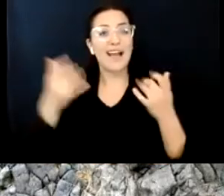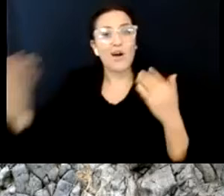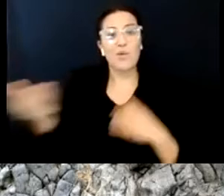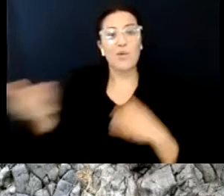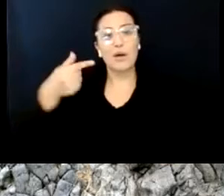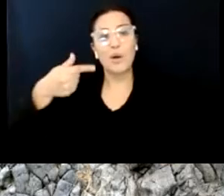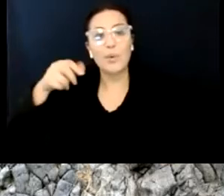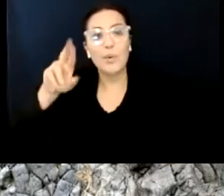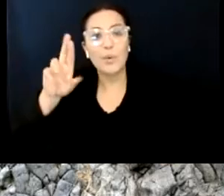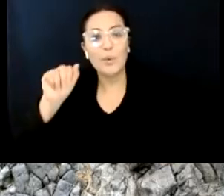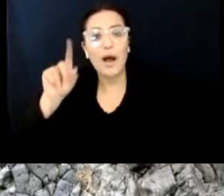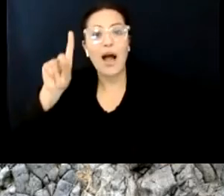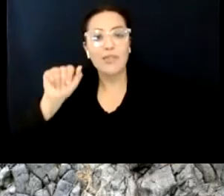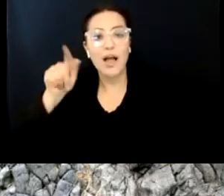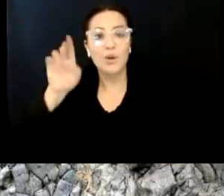team.